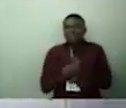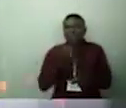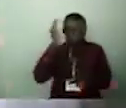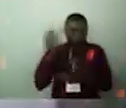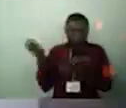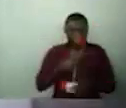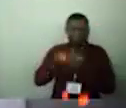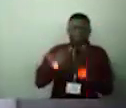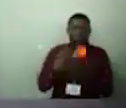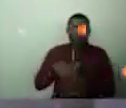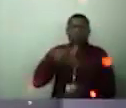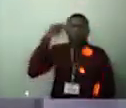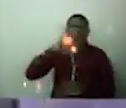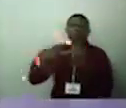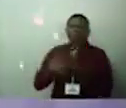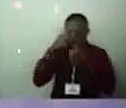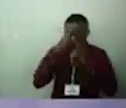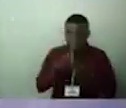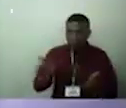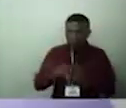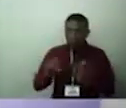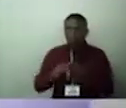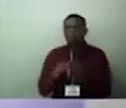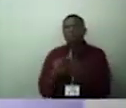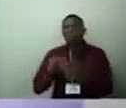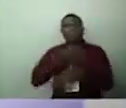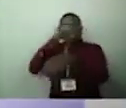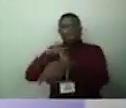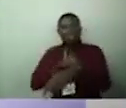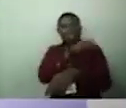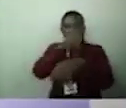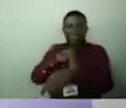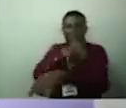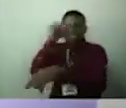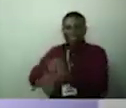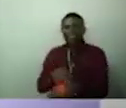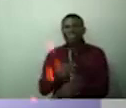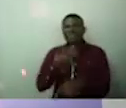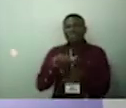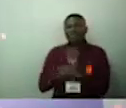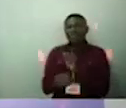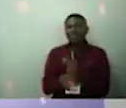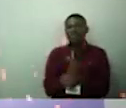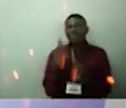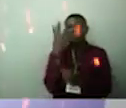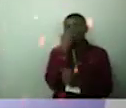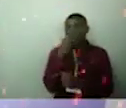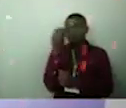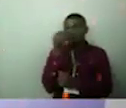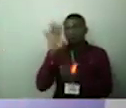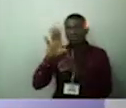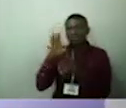our glory and our honor as nations into this beautiful